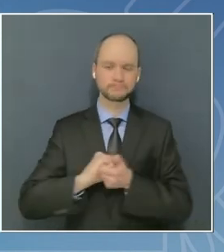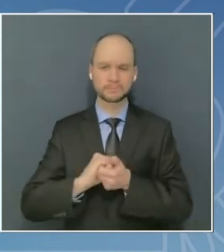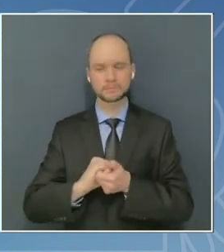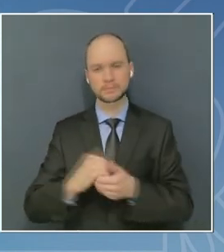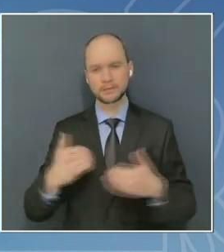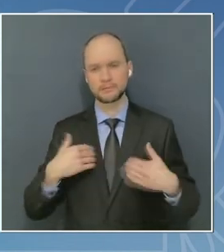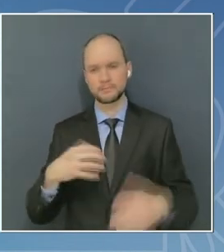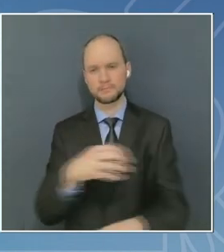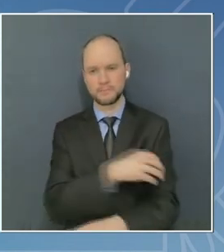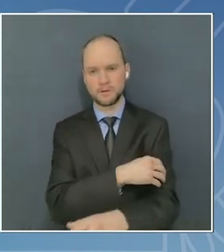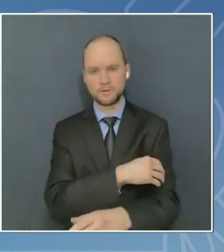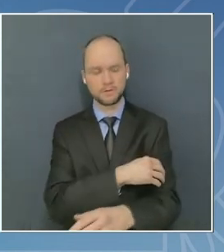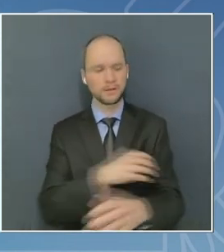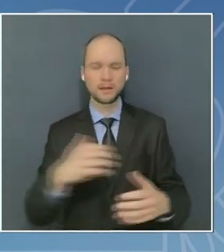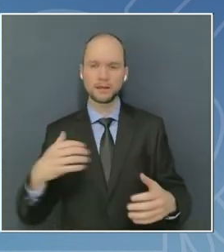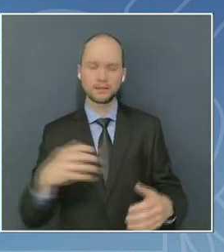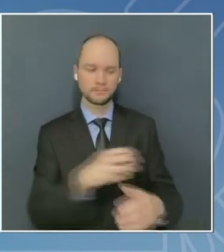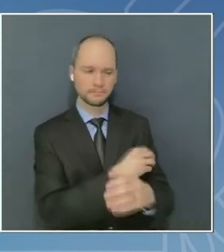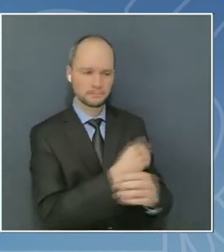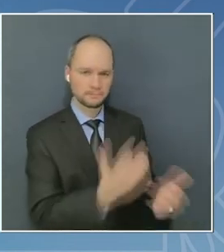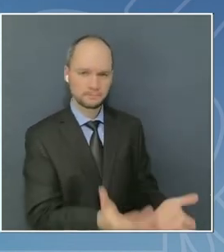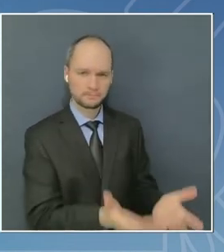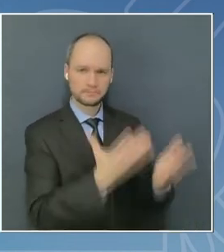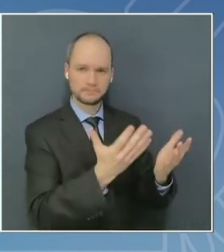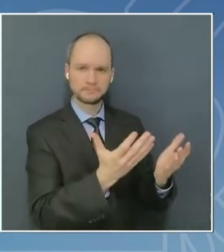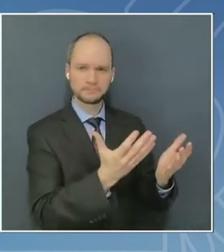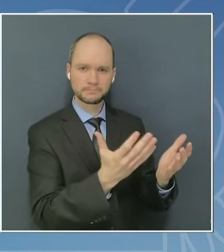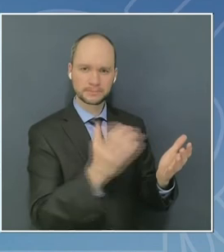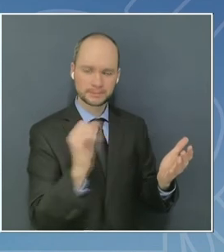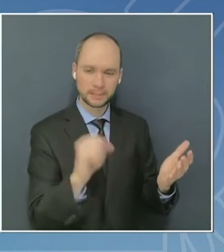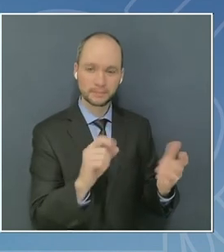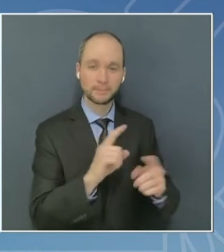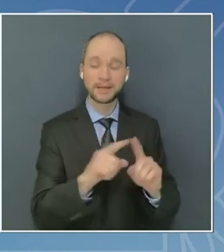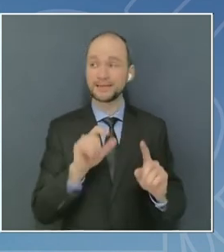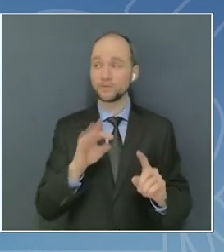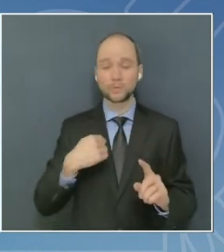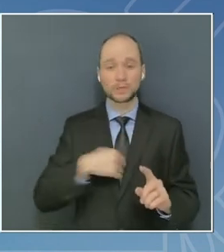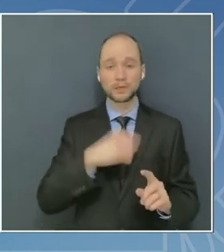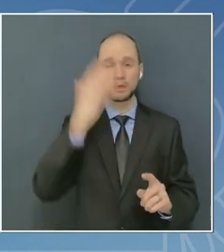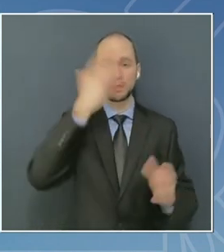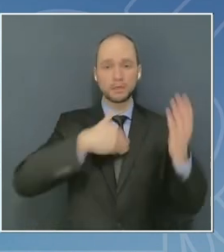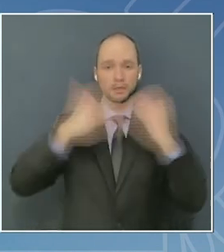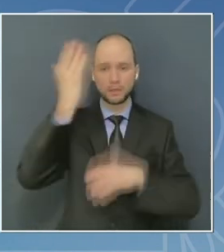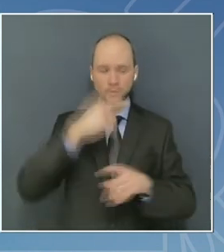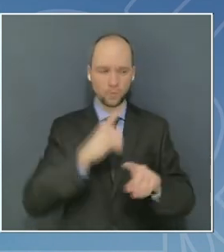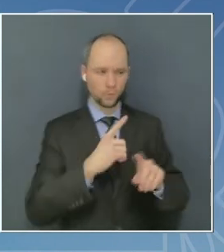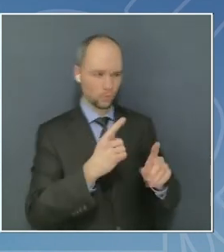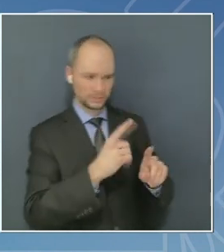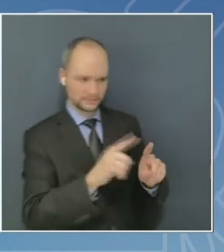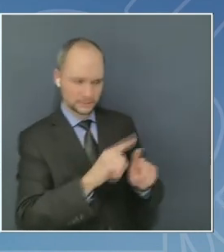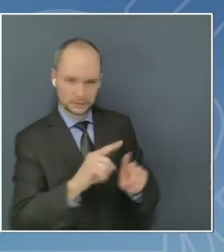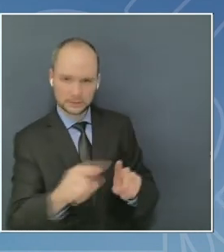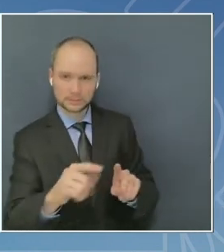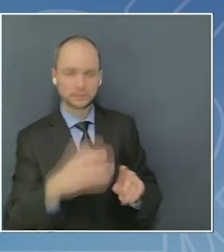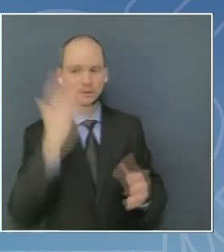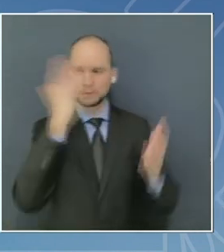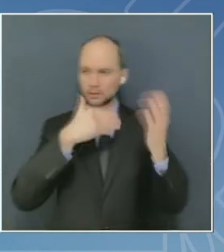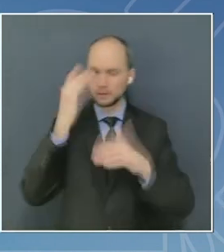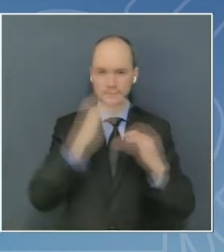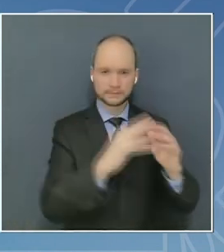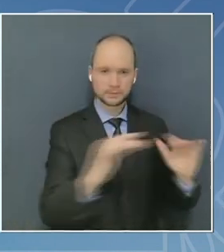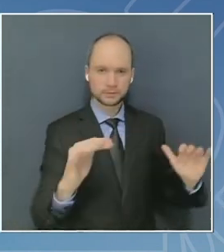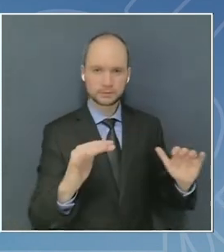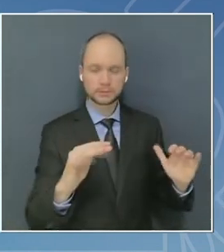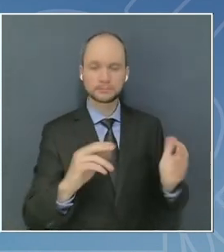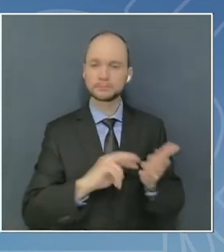to empower us. But without naming the differences and noticing them, we're not really tending to the folks who should be centered at the